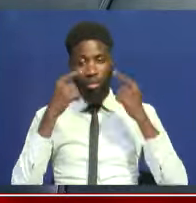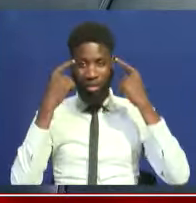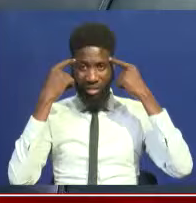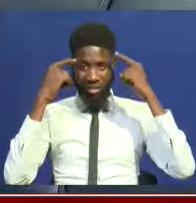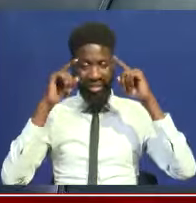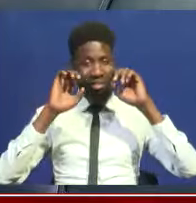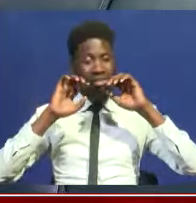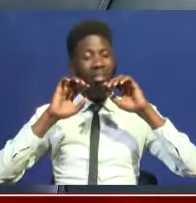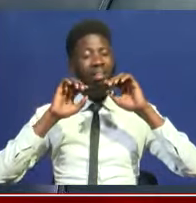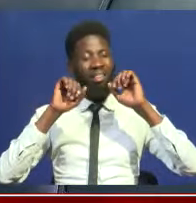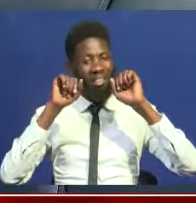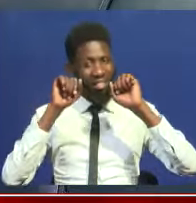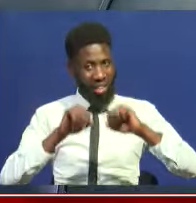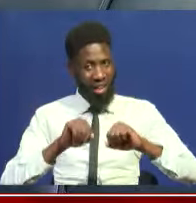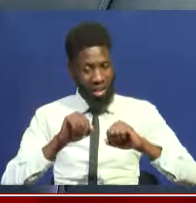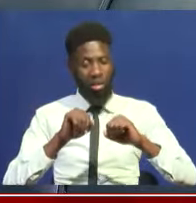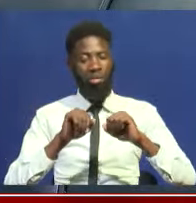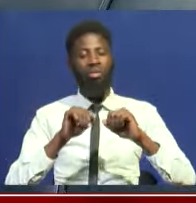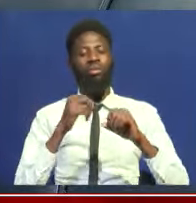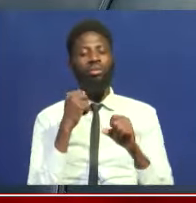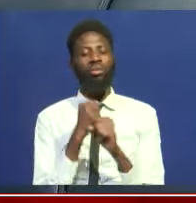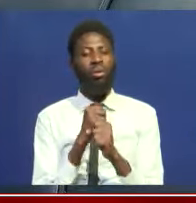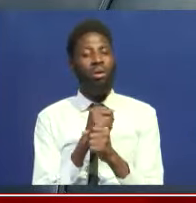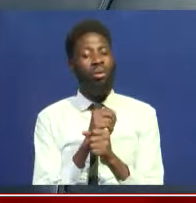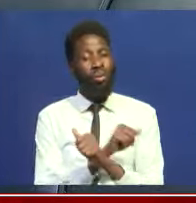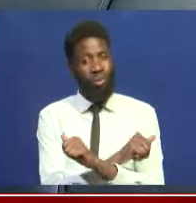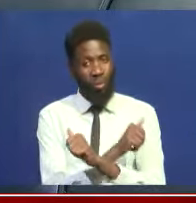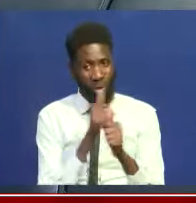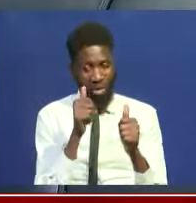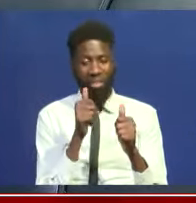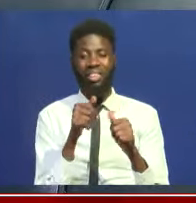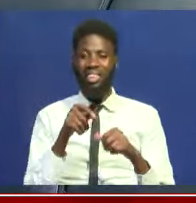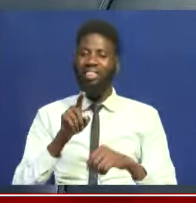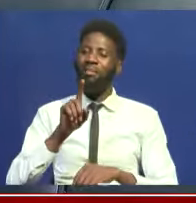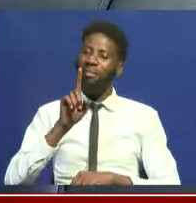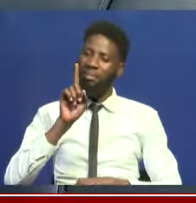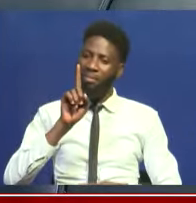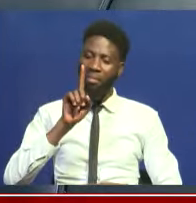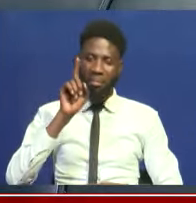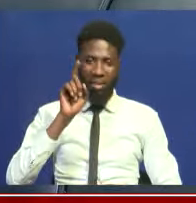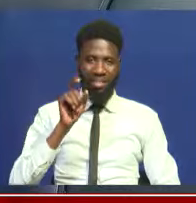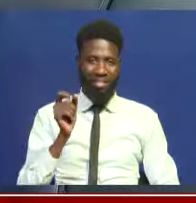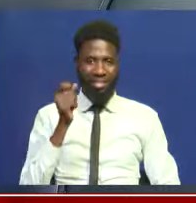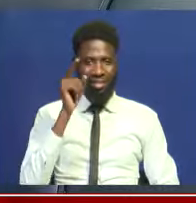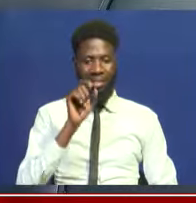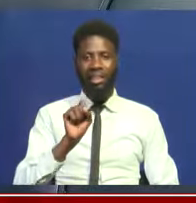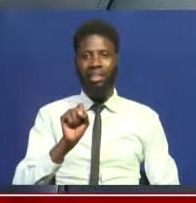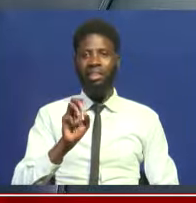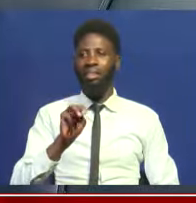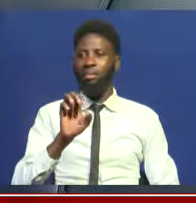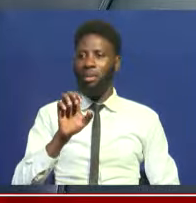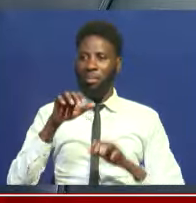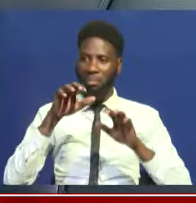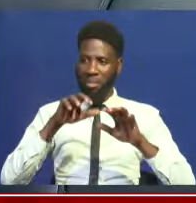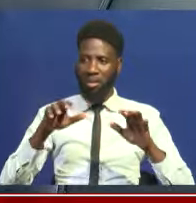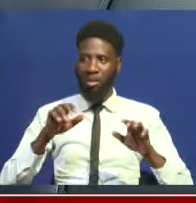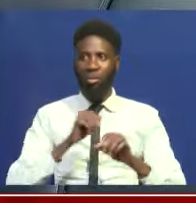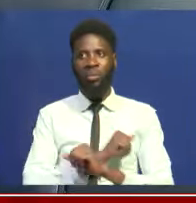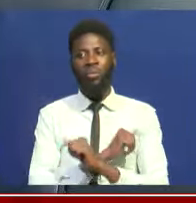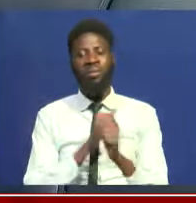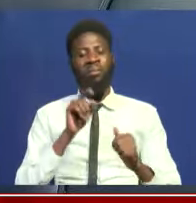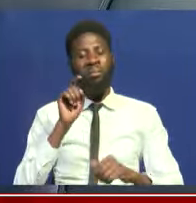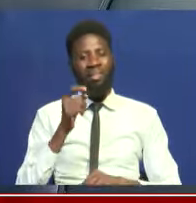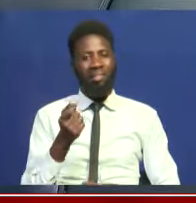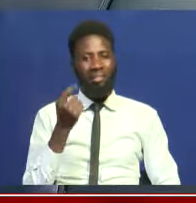successfully and effectively, they need to understand the SME market well. They need to understand